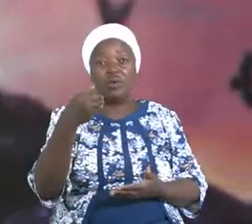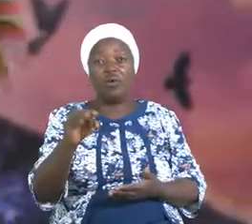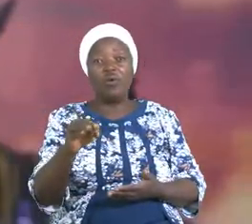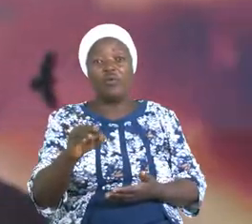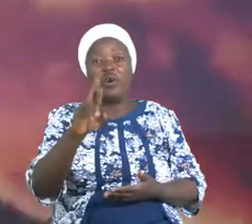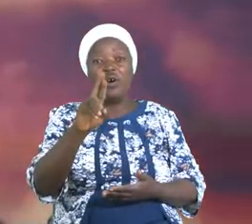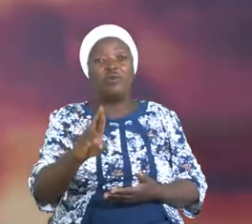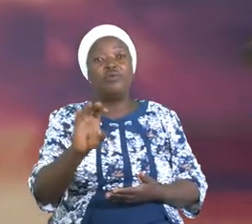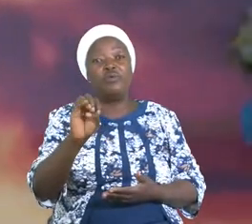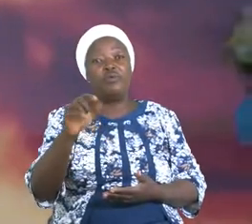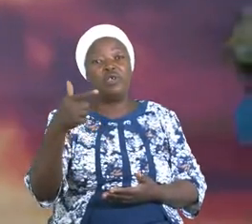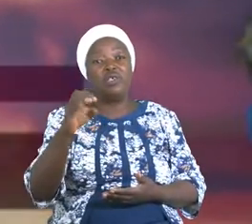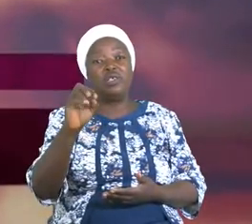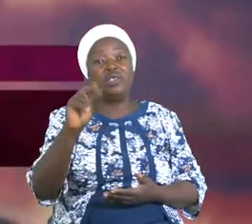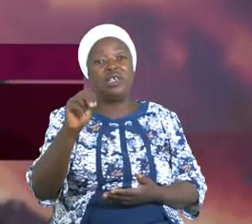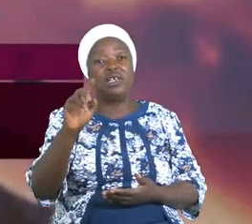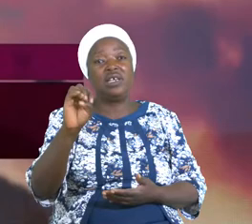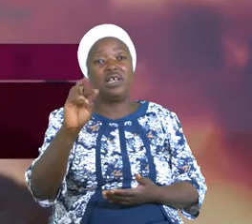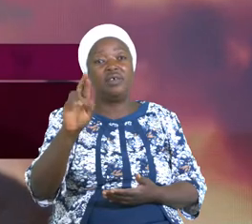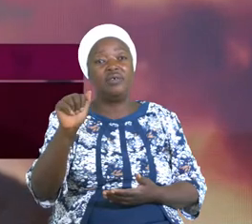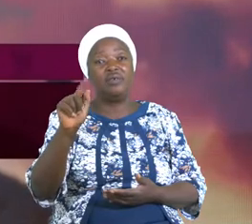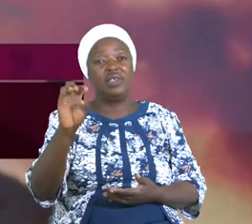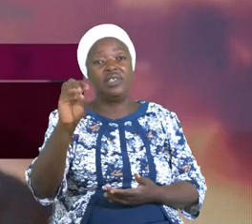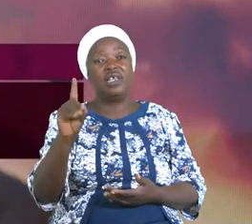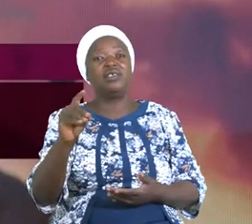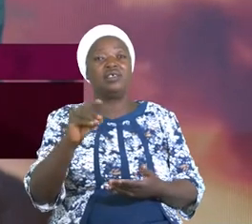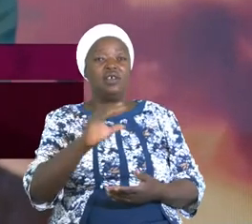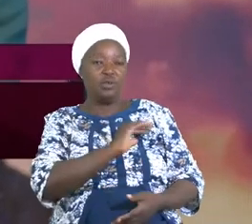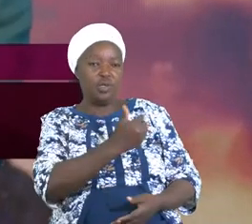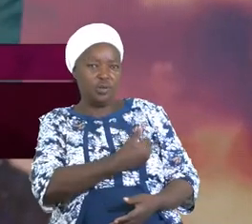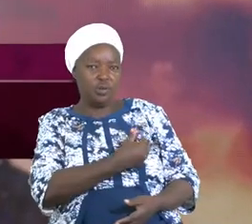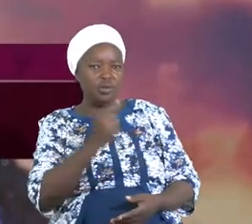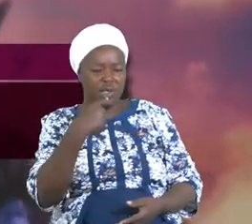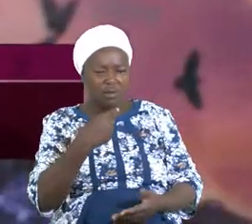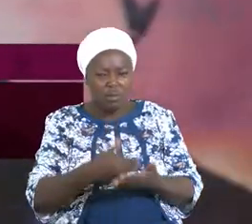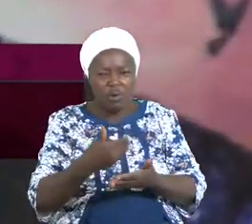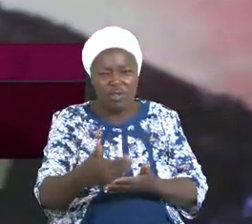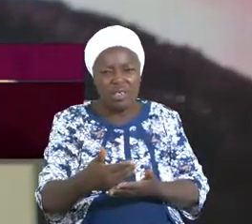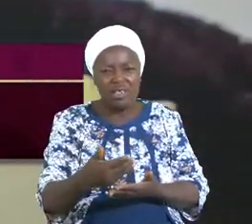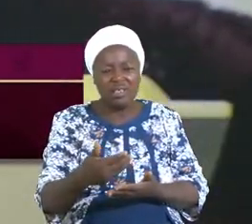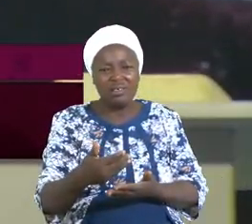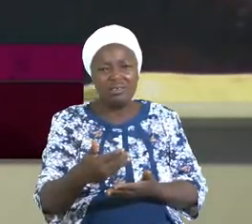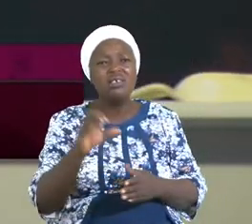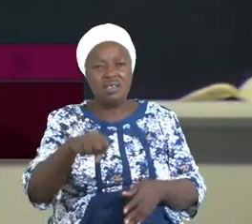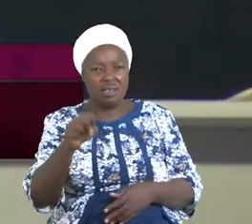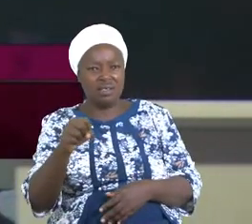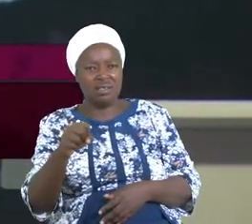regenerated souls. You say purchase? Yes. He purchases